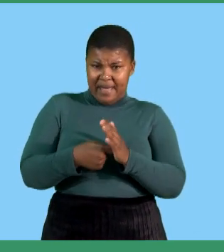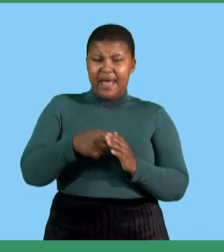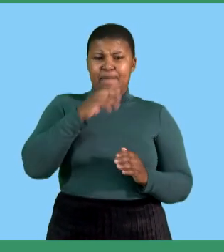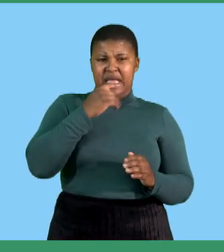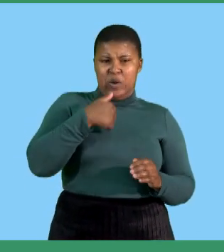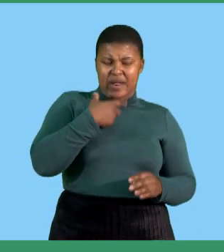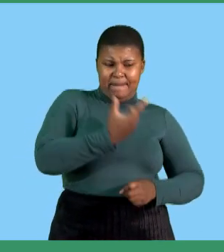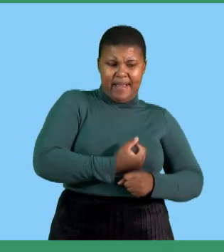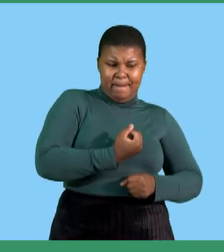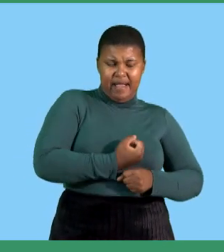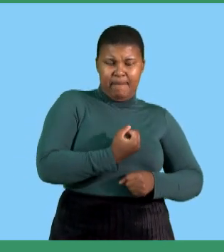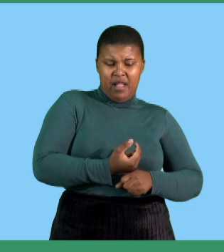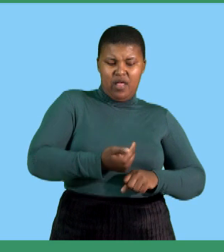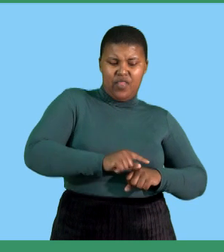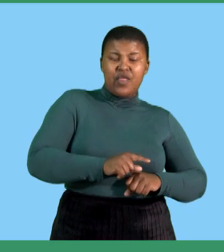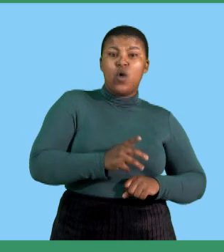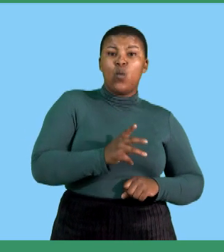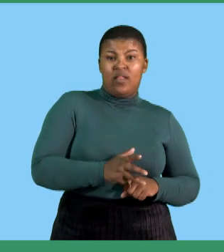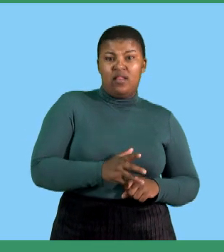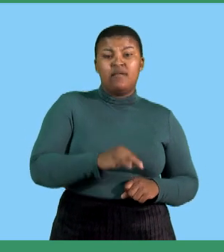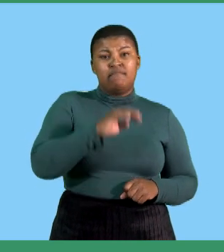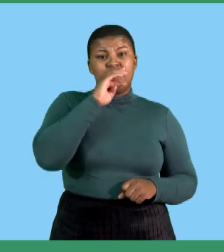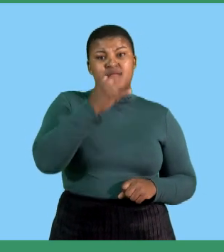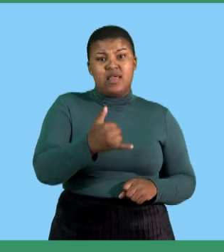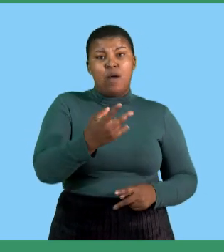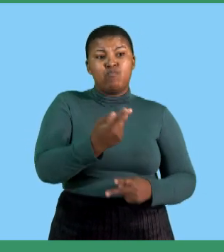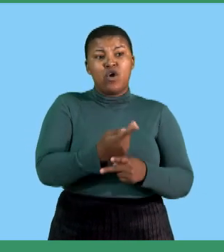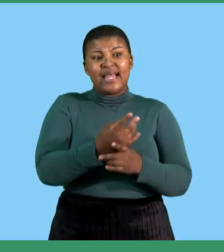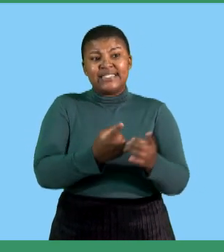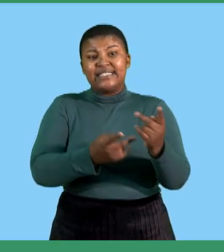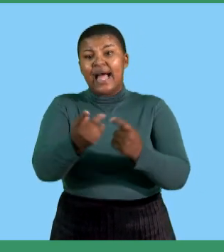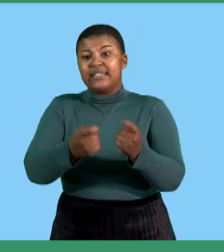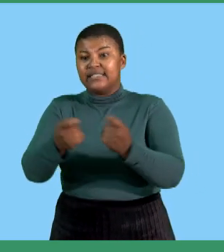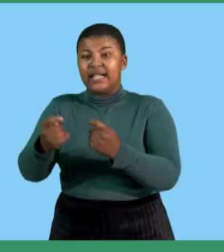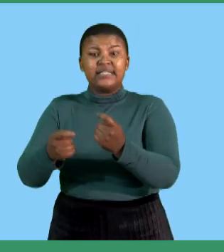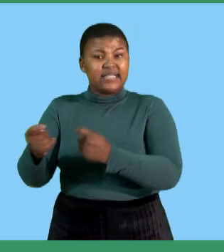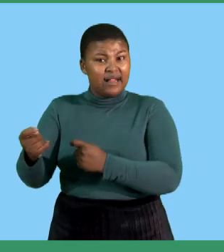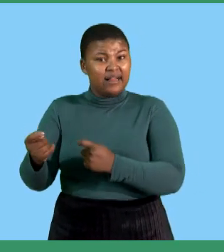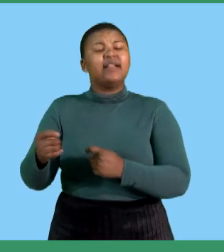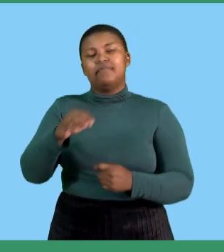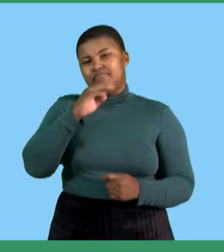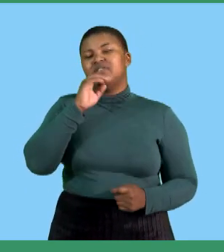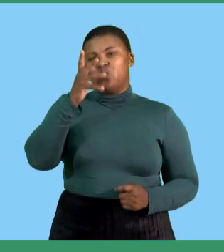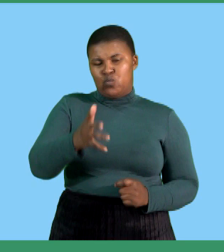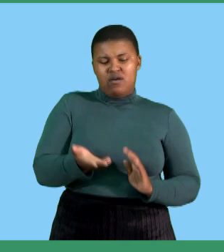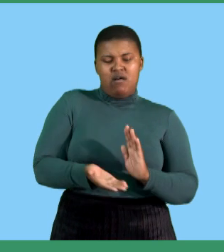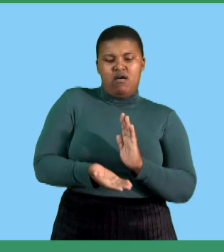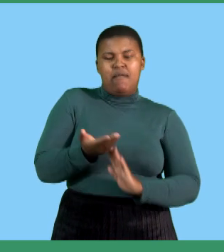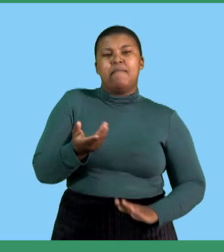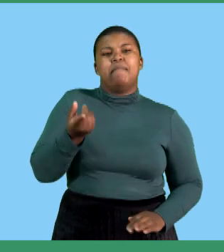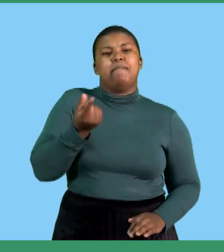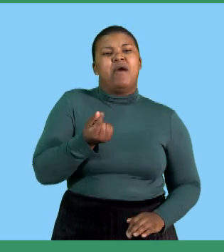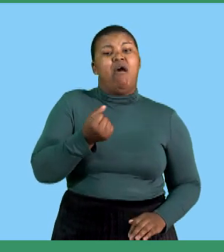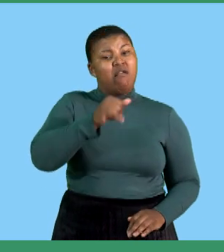cost is going to increase, which means our products might be produced at a higher cost, which means